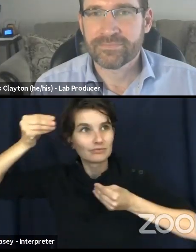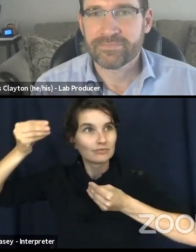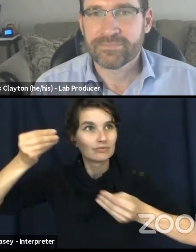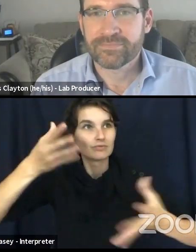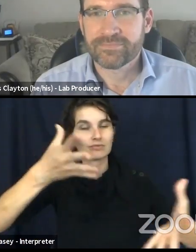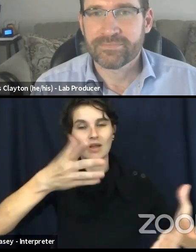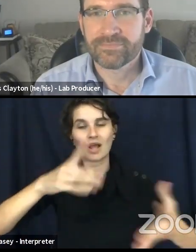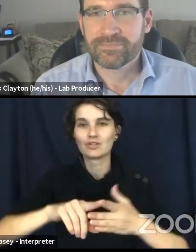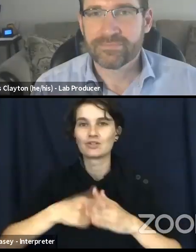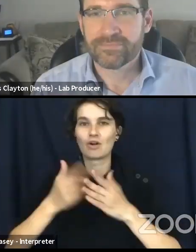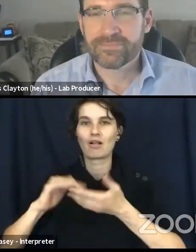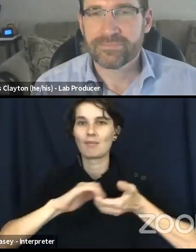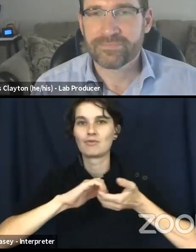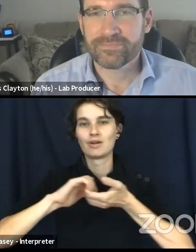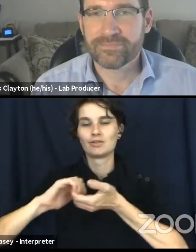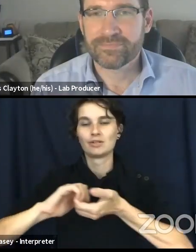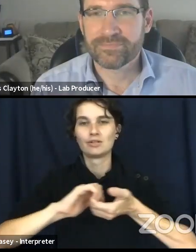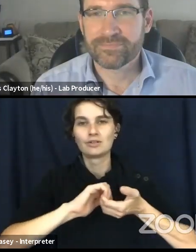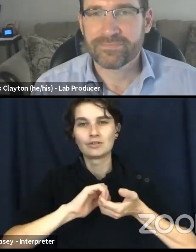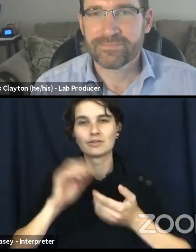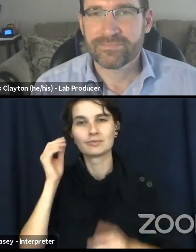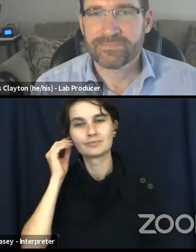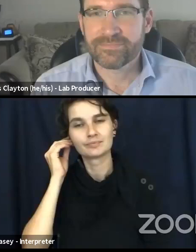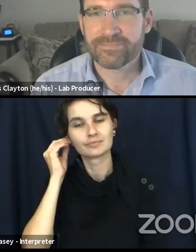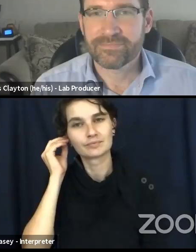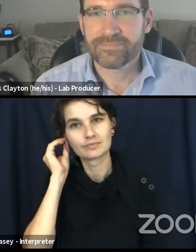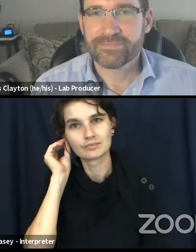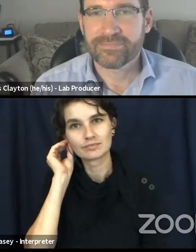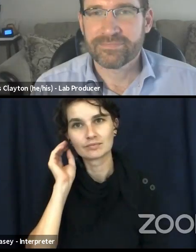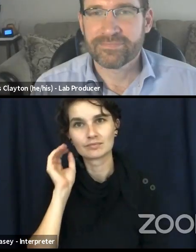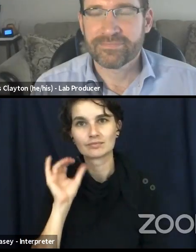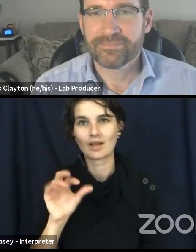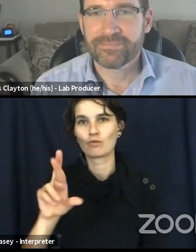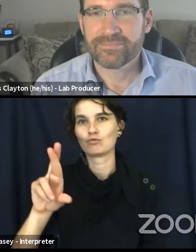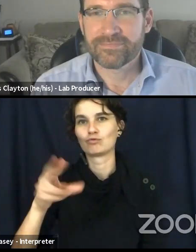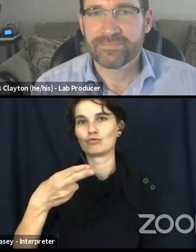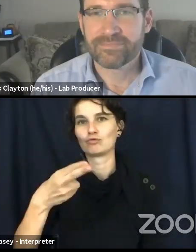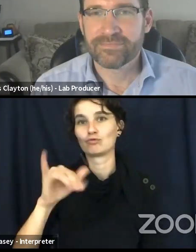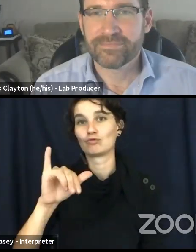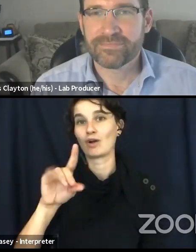that's like, so it's like so rhizomatic and so